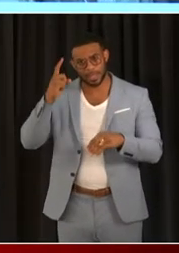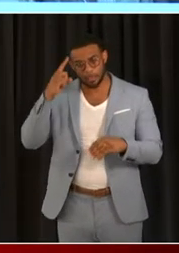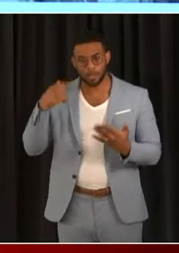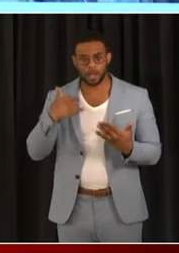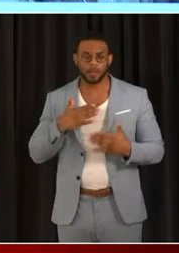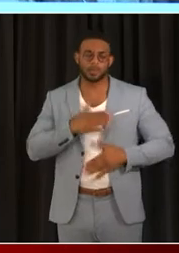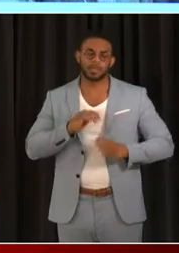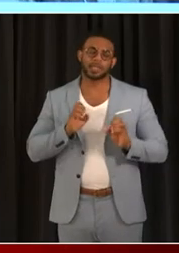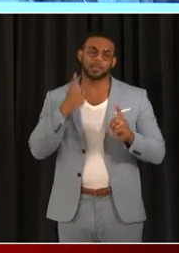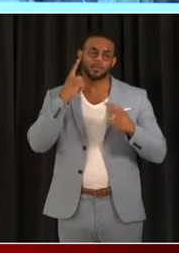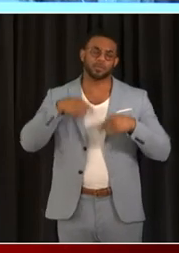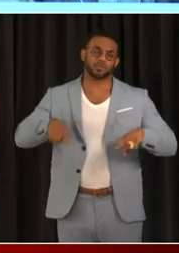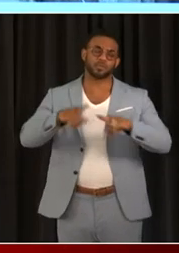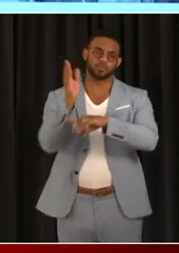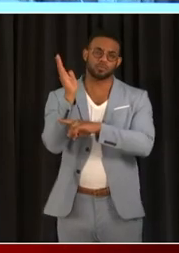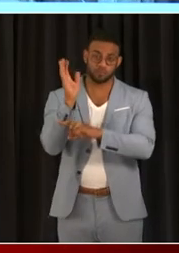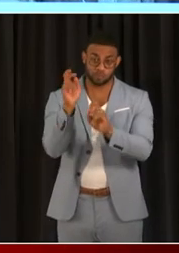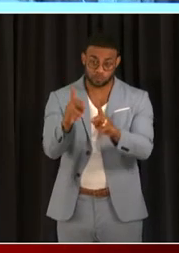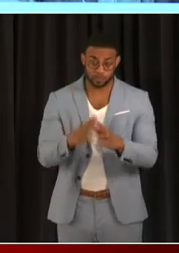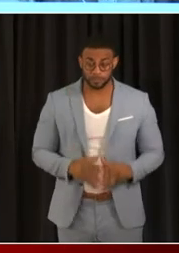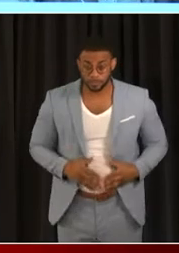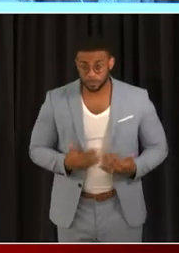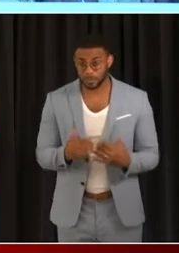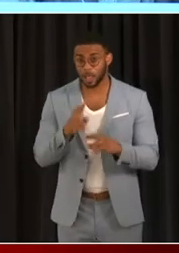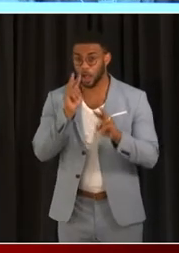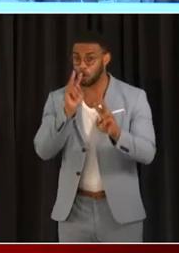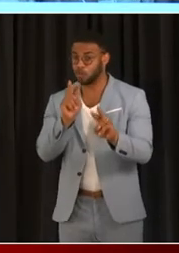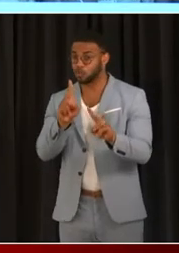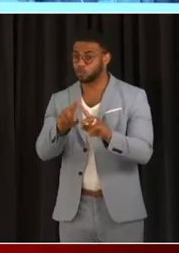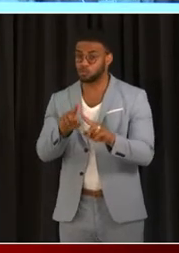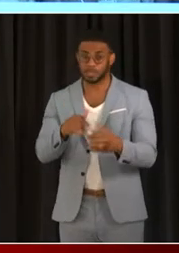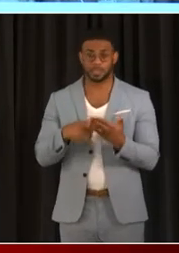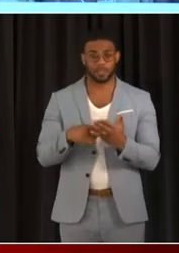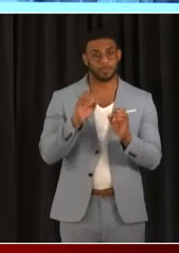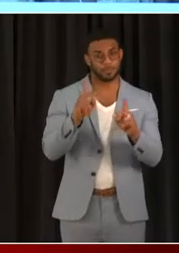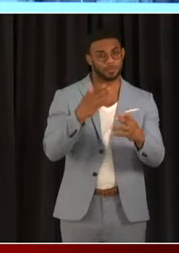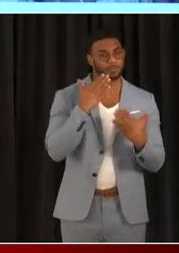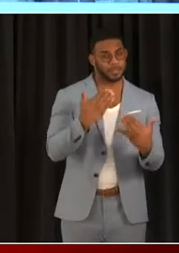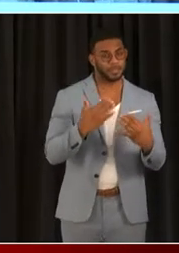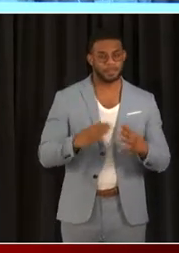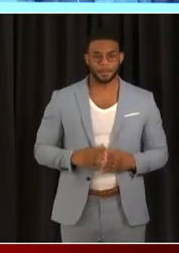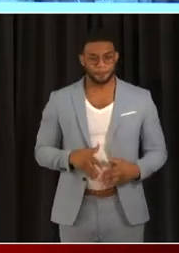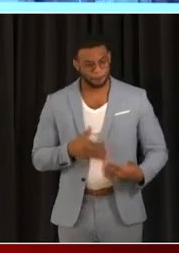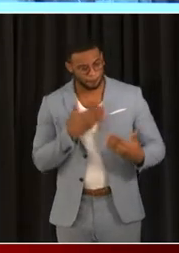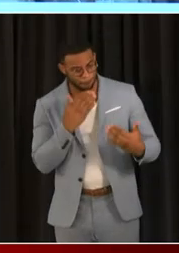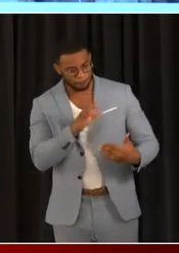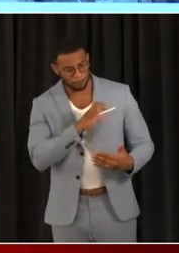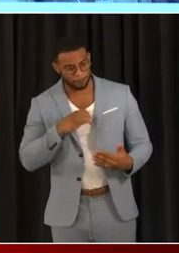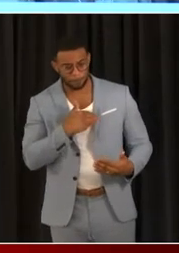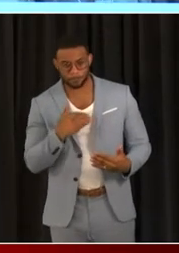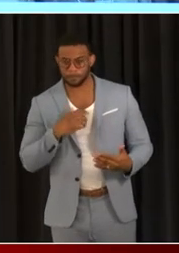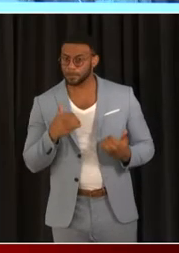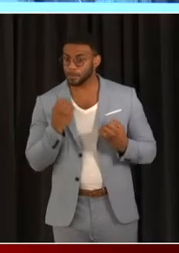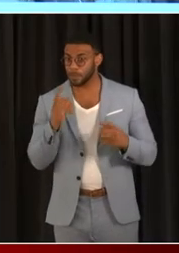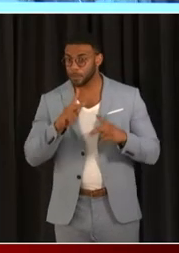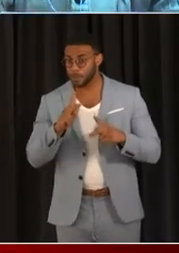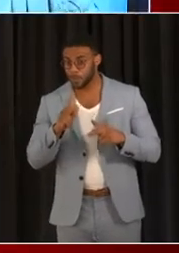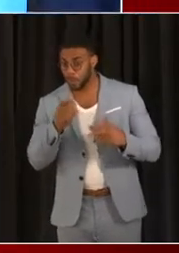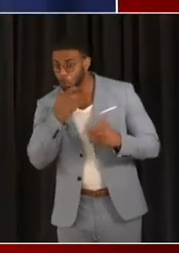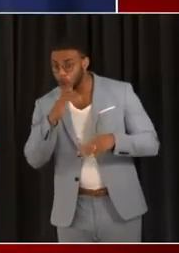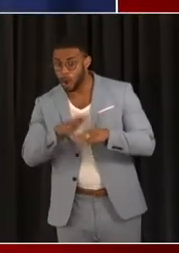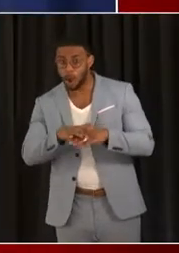appreciate, again, this opportunity to be with you all this evening, and I look forward to this conversation. Thank you. Well, thank you, Councilmember. And we've got